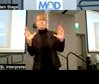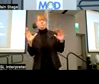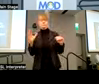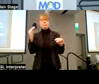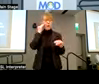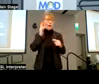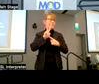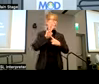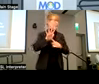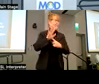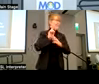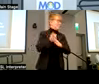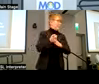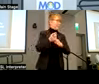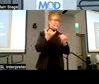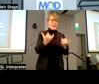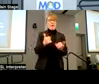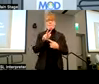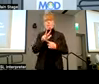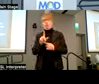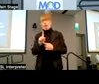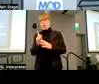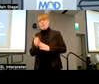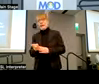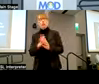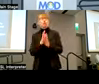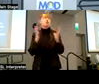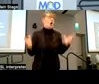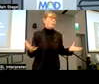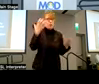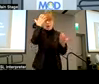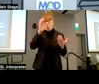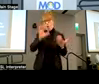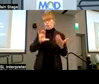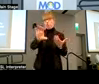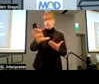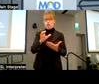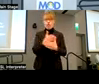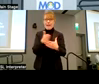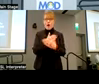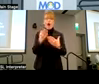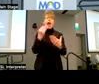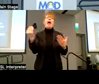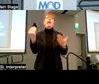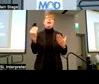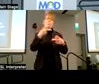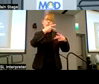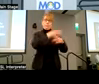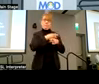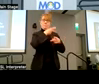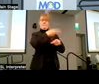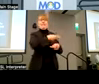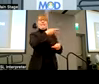know I have 35 minutes. I probably now have 31 minutes and I have so much I want to share and I want to be kind to the interpreters. So